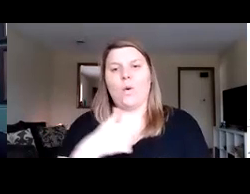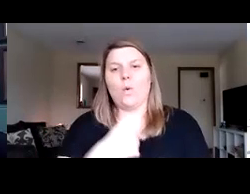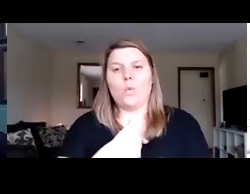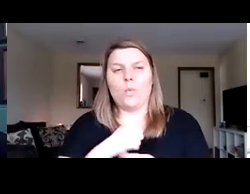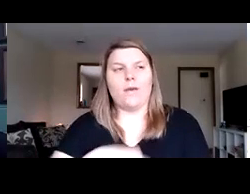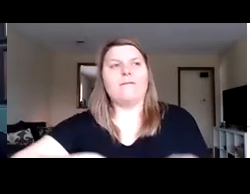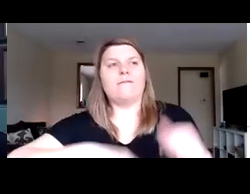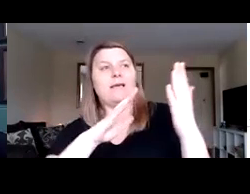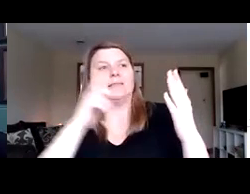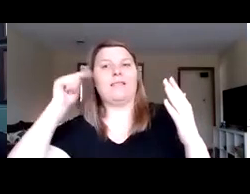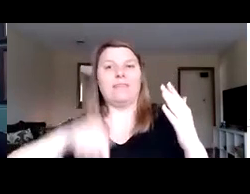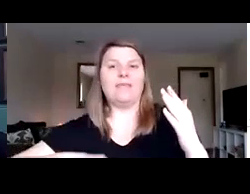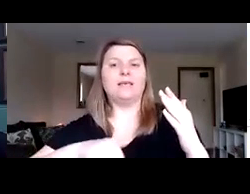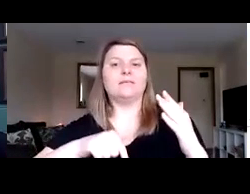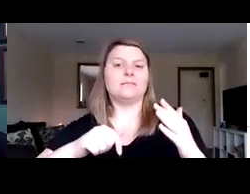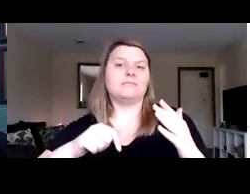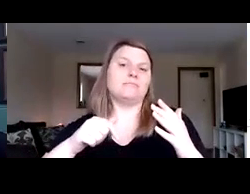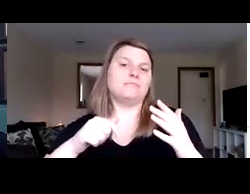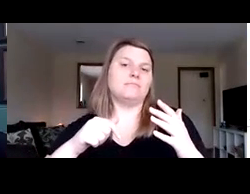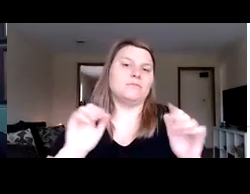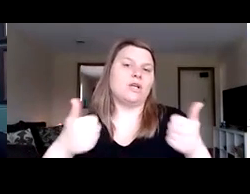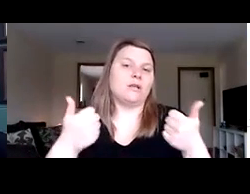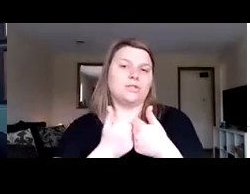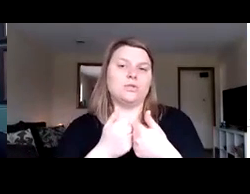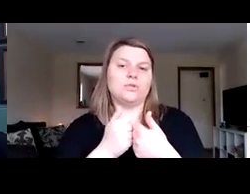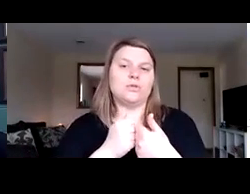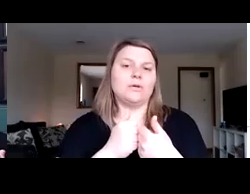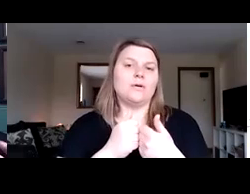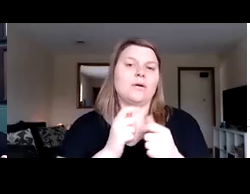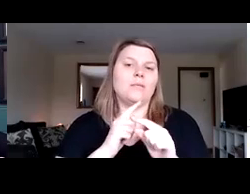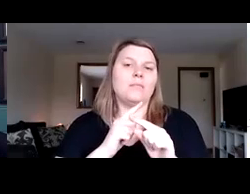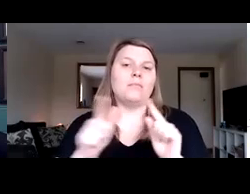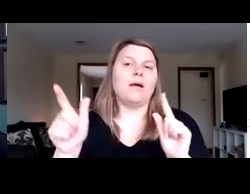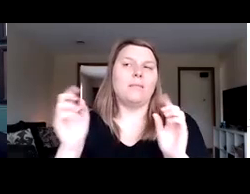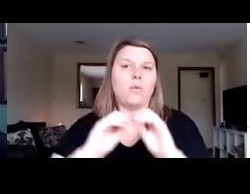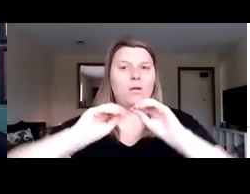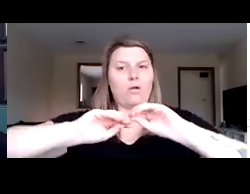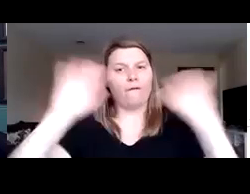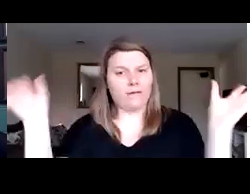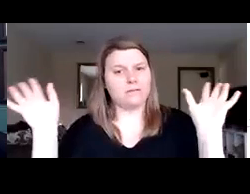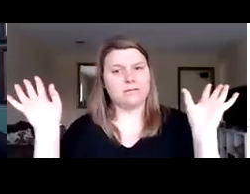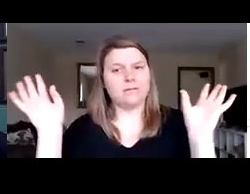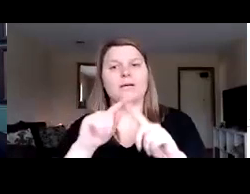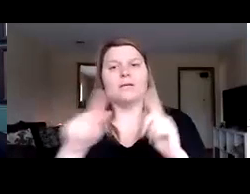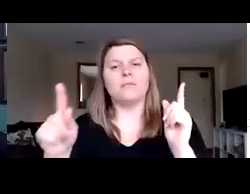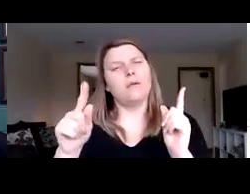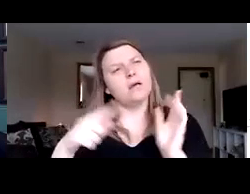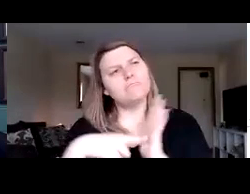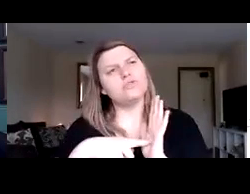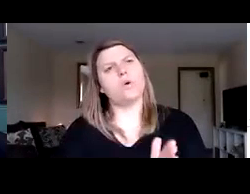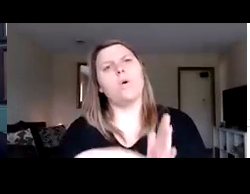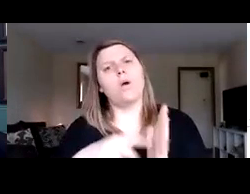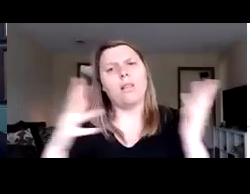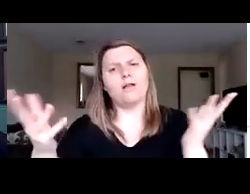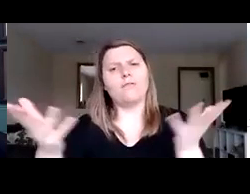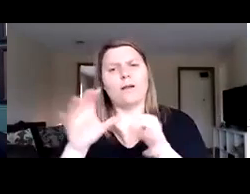these exact same obstacles, and it was just a little bit more apparent, but it framed a lot of what I